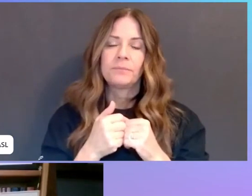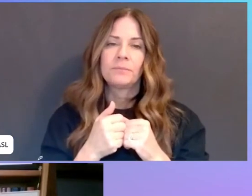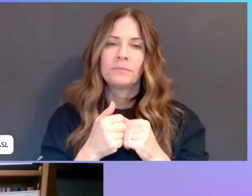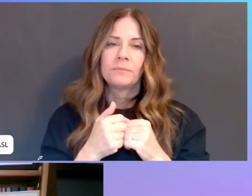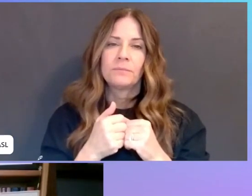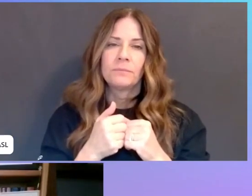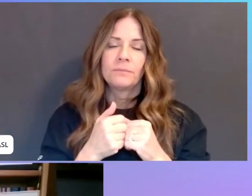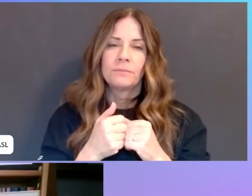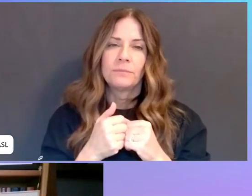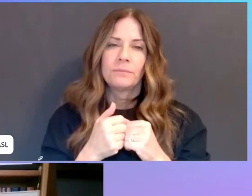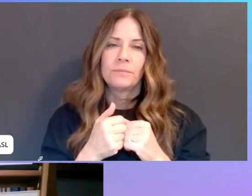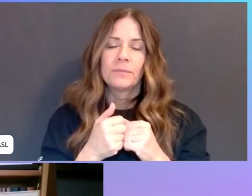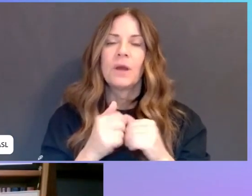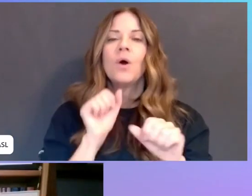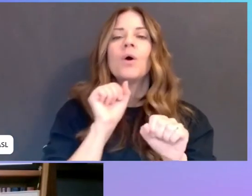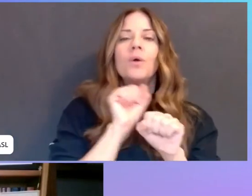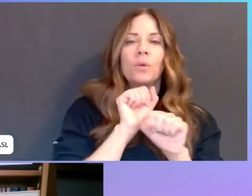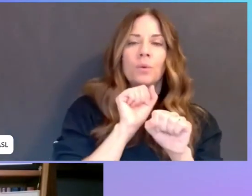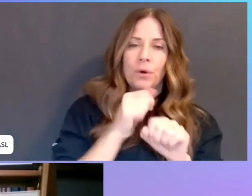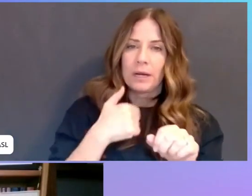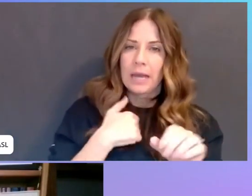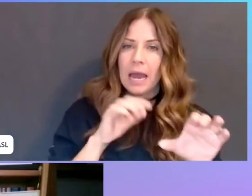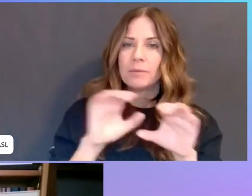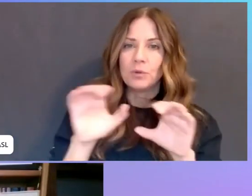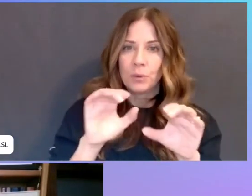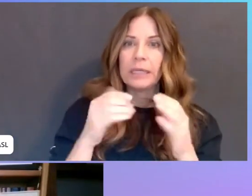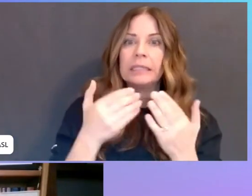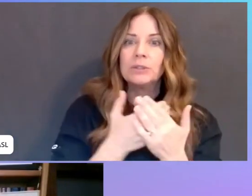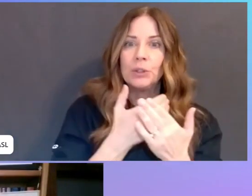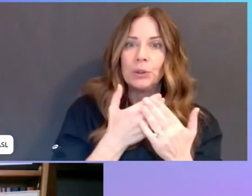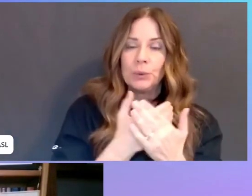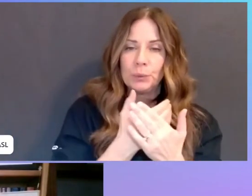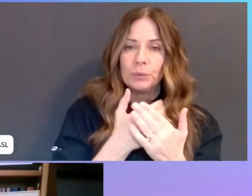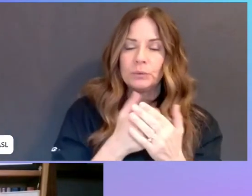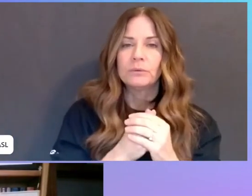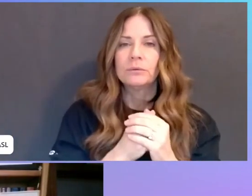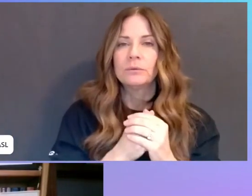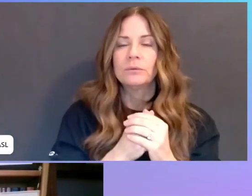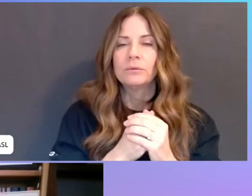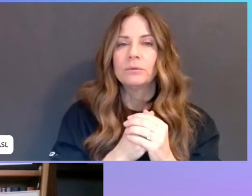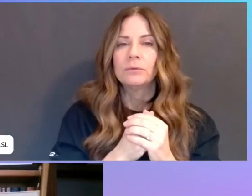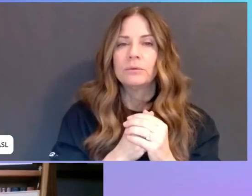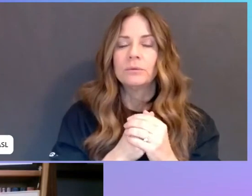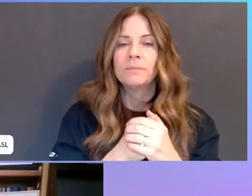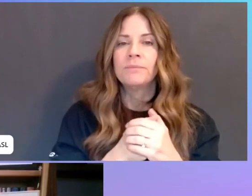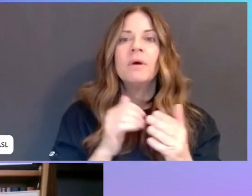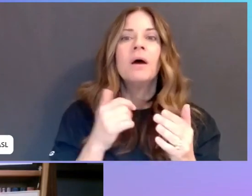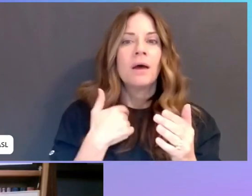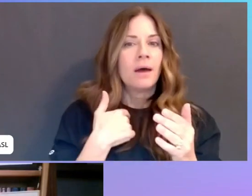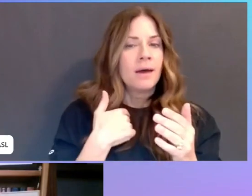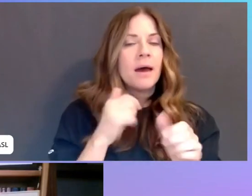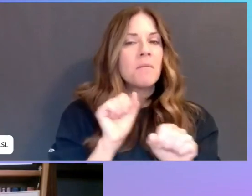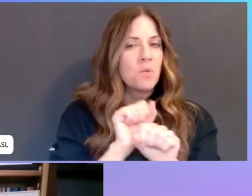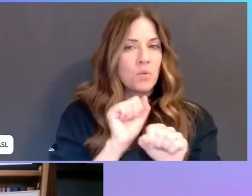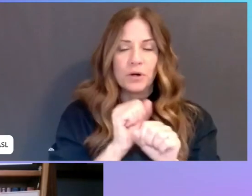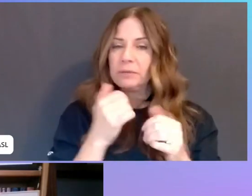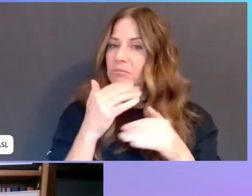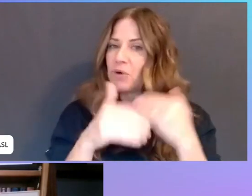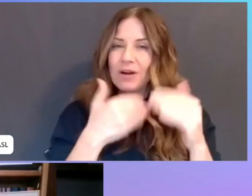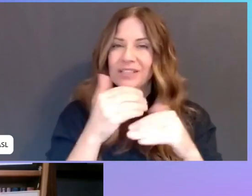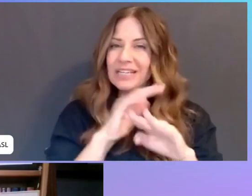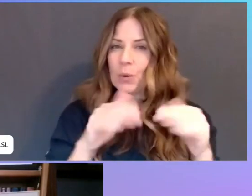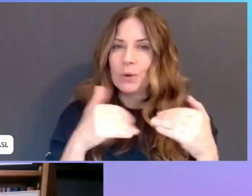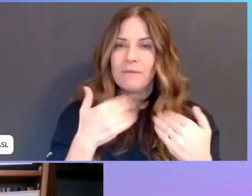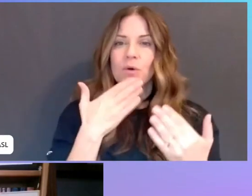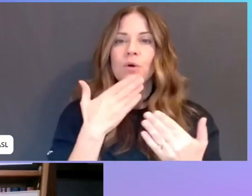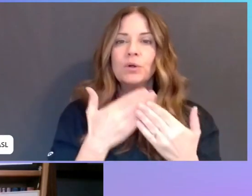the work that I am doing is relatively new. So those are a work in progress. I don't have a good answer